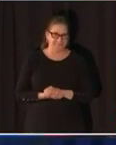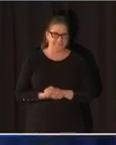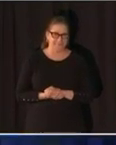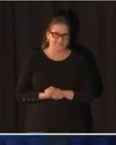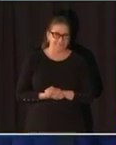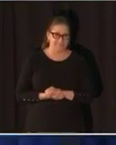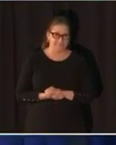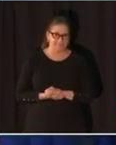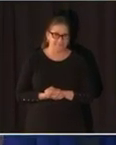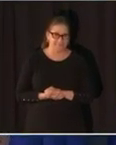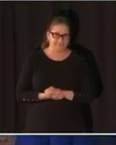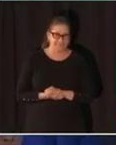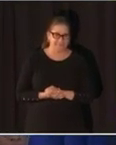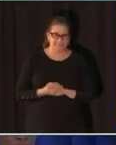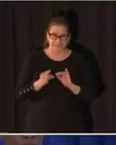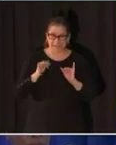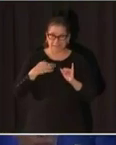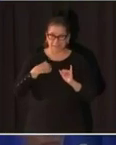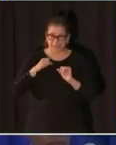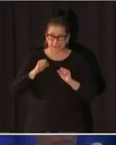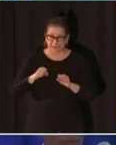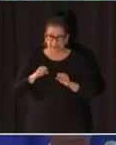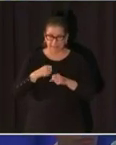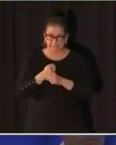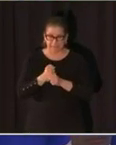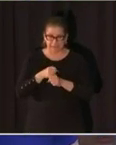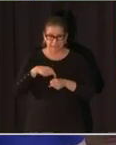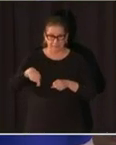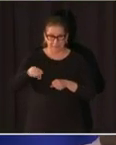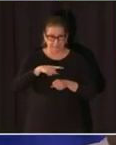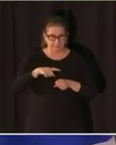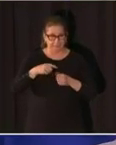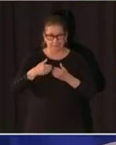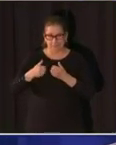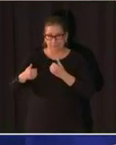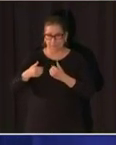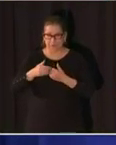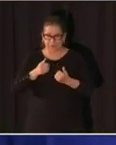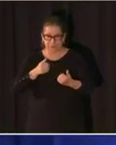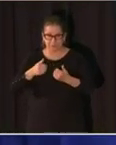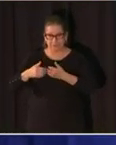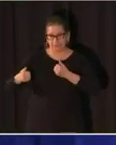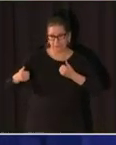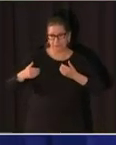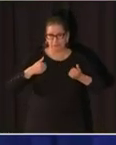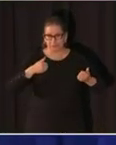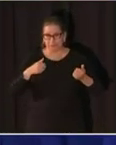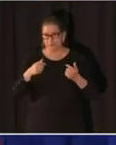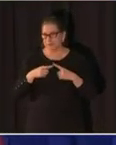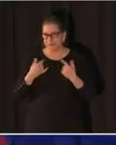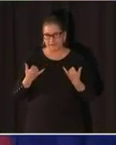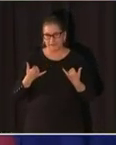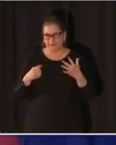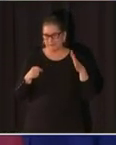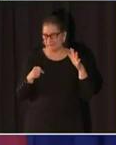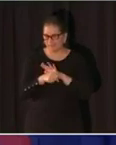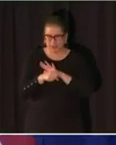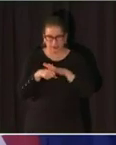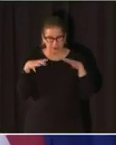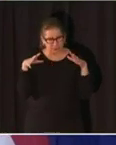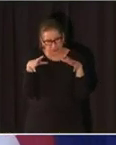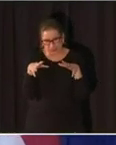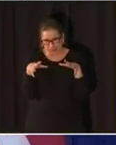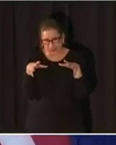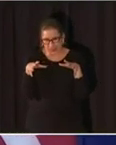that. As you know, we have a large population in our shelters, so our process of moving those that are exhibiting symptoms